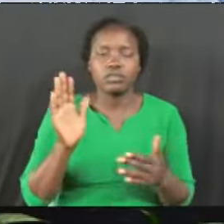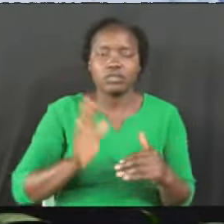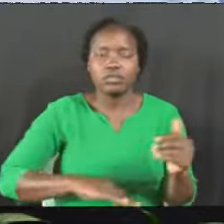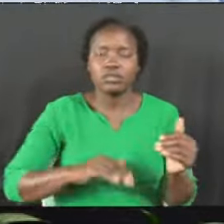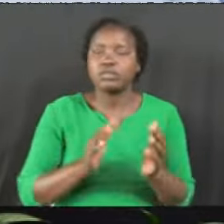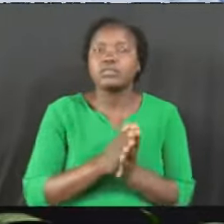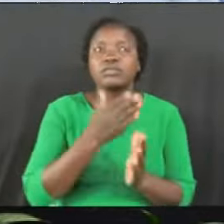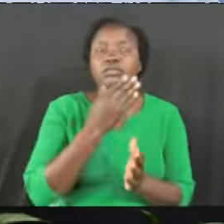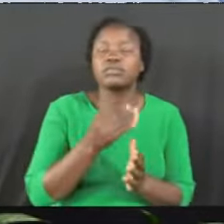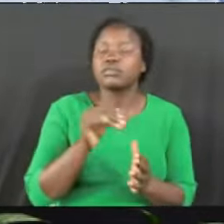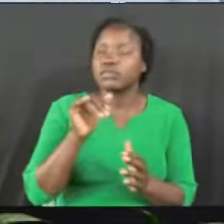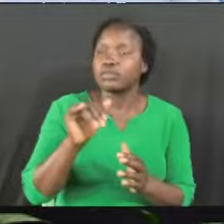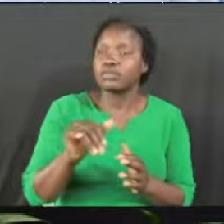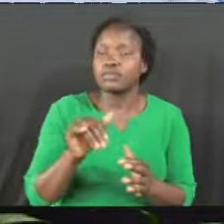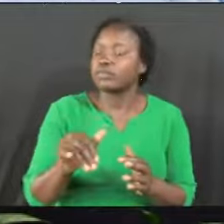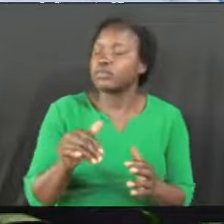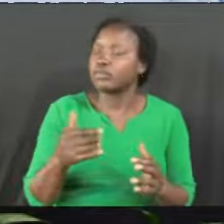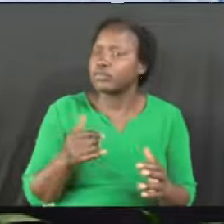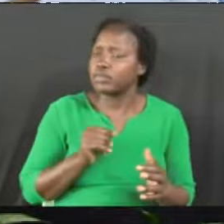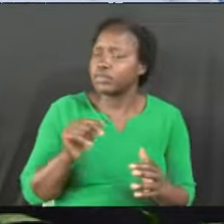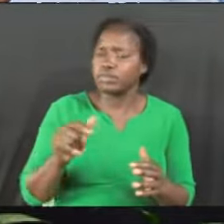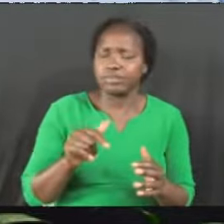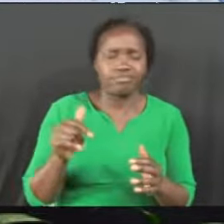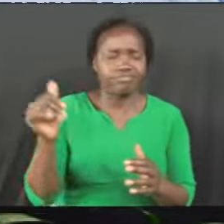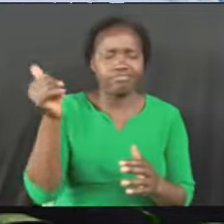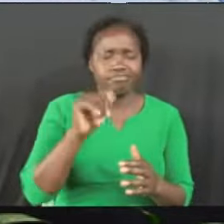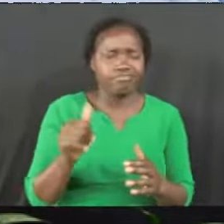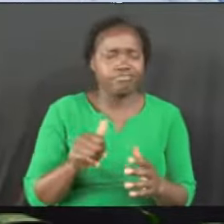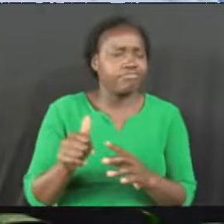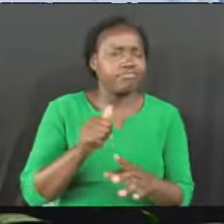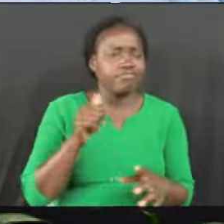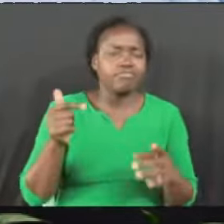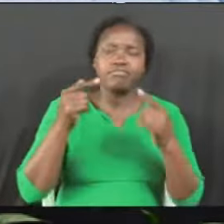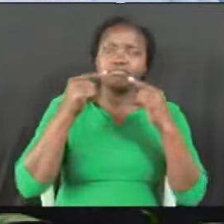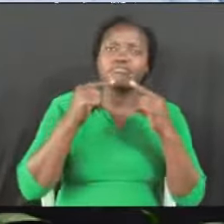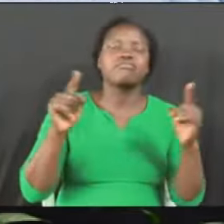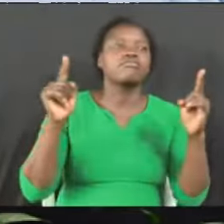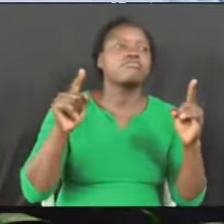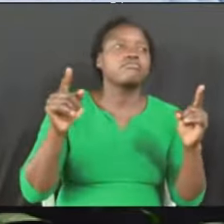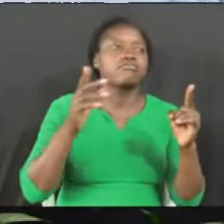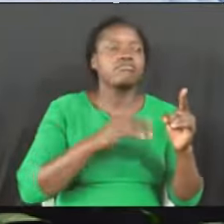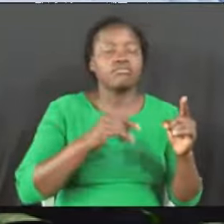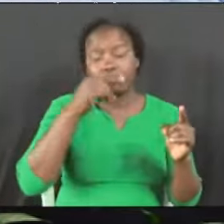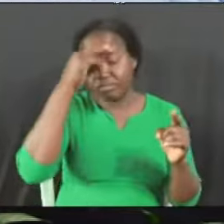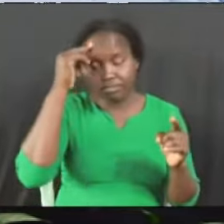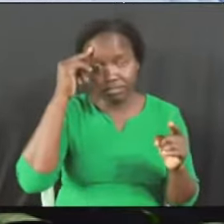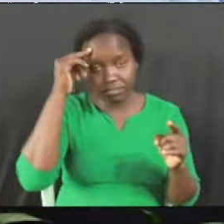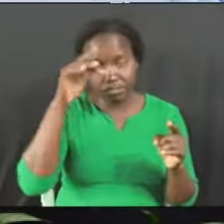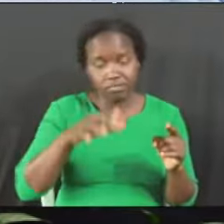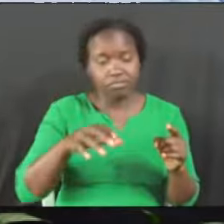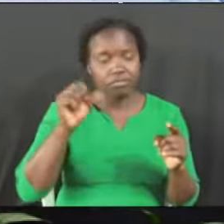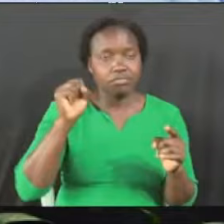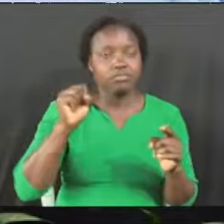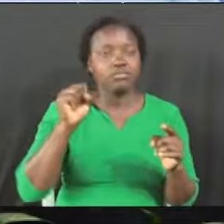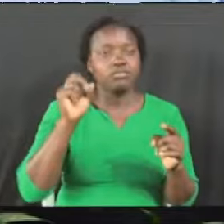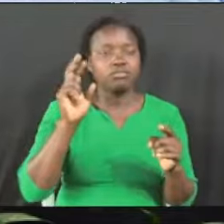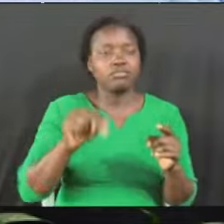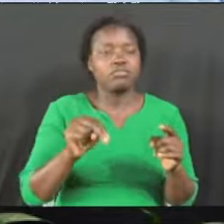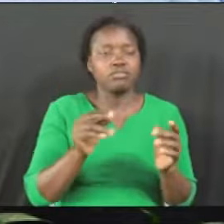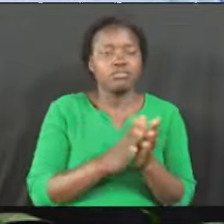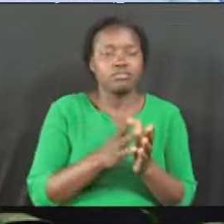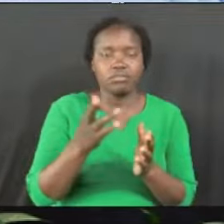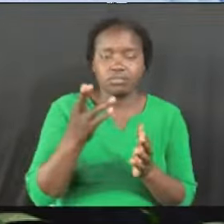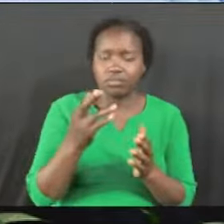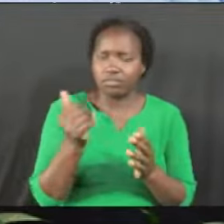he, Herod, did not repudiate their declaration. And because there was no repudiation